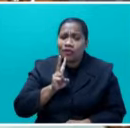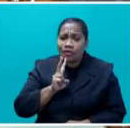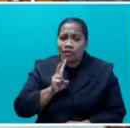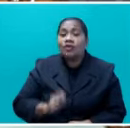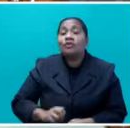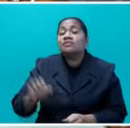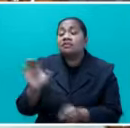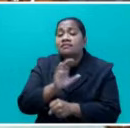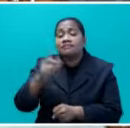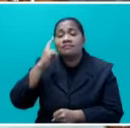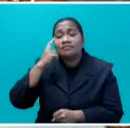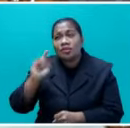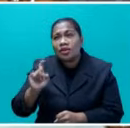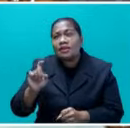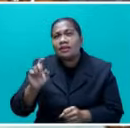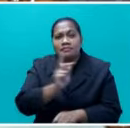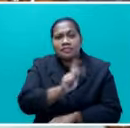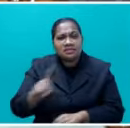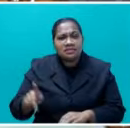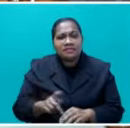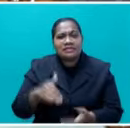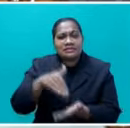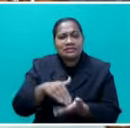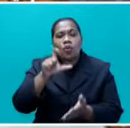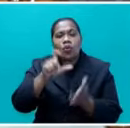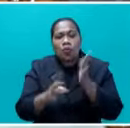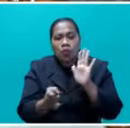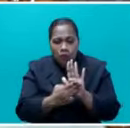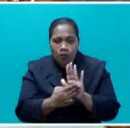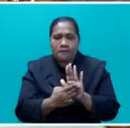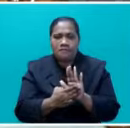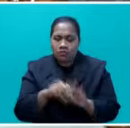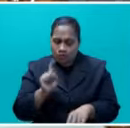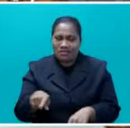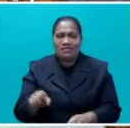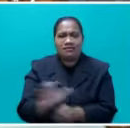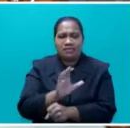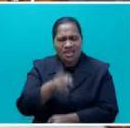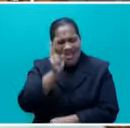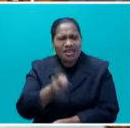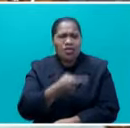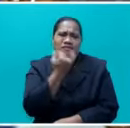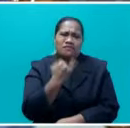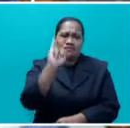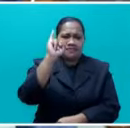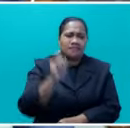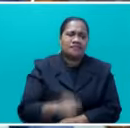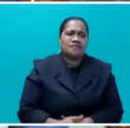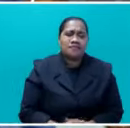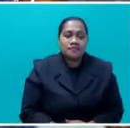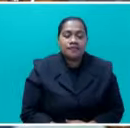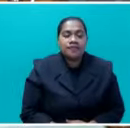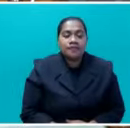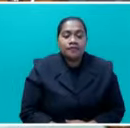called Pacific Centrecom, or Centrecom Fiji Pty Limited was engaged for this. So again, she's wrong, Mr. Speaker, sir.